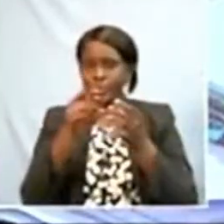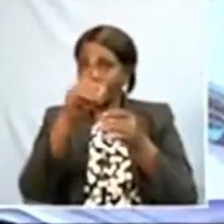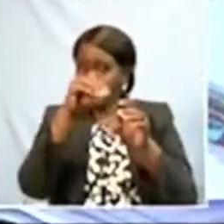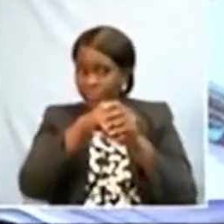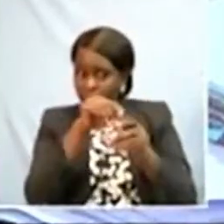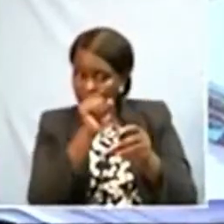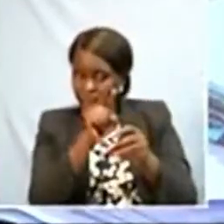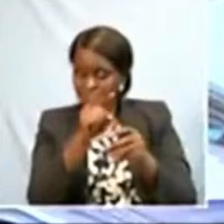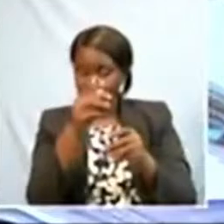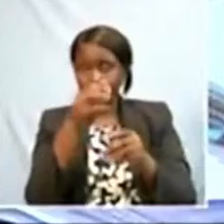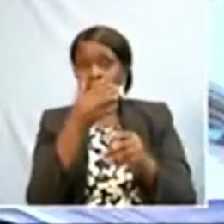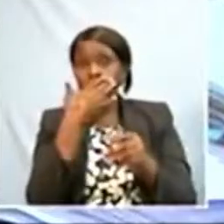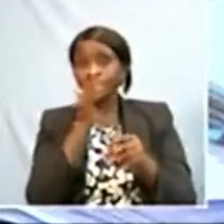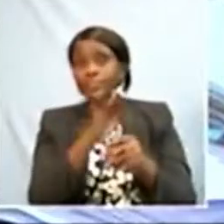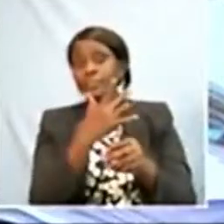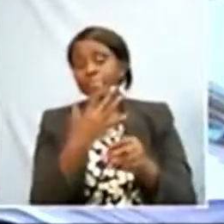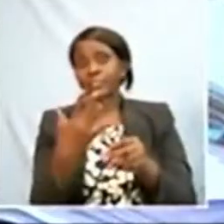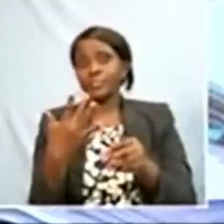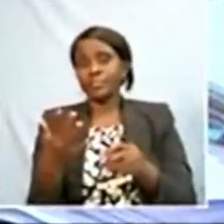this.